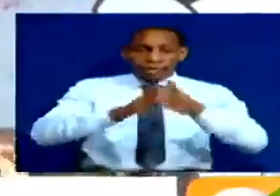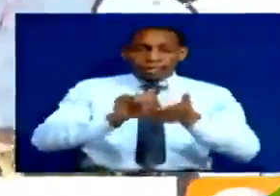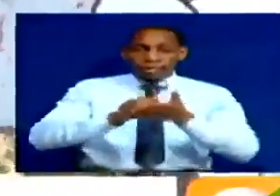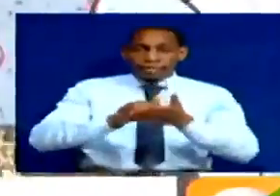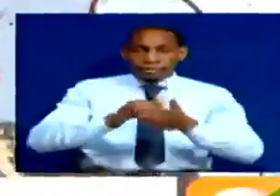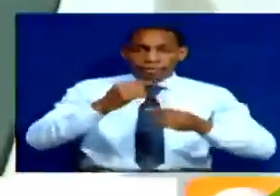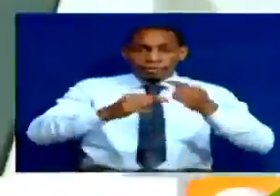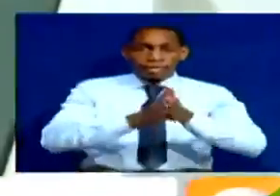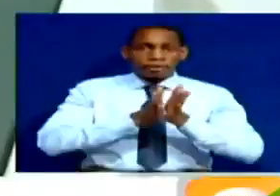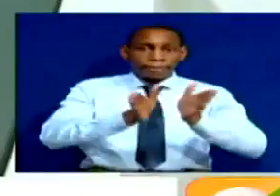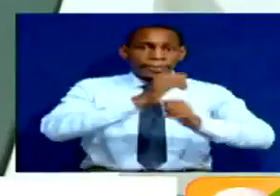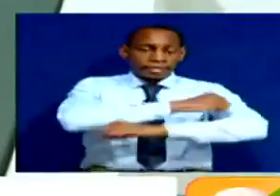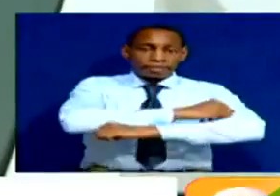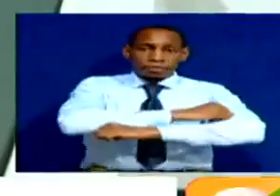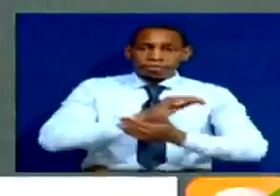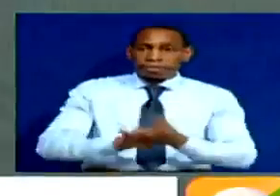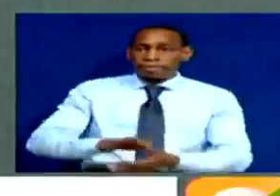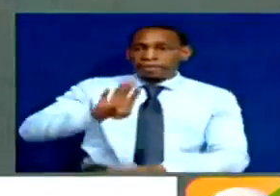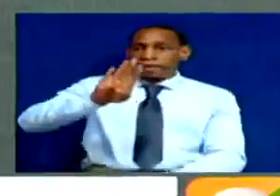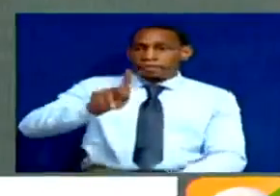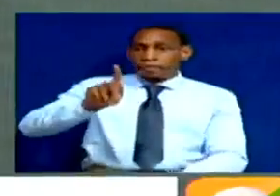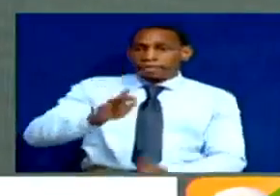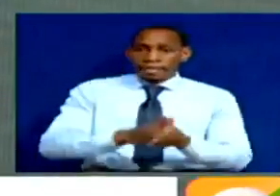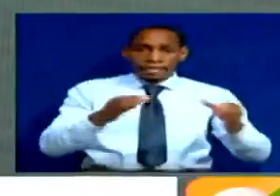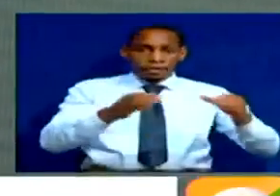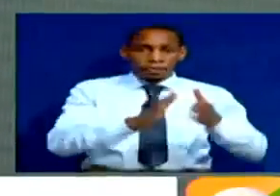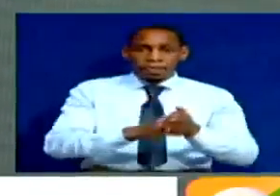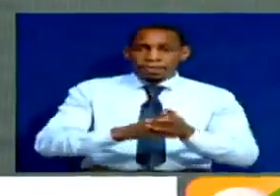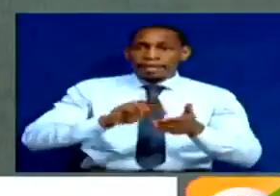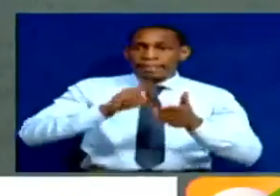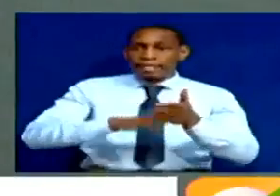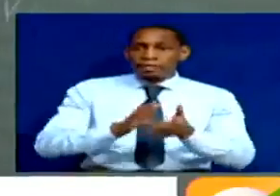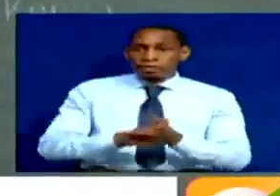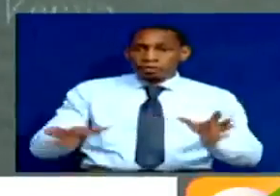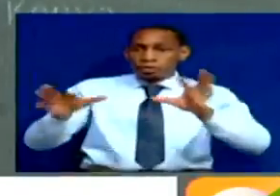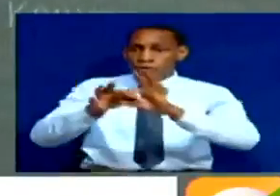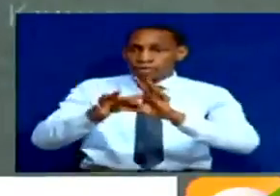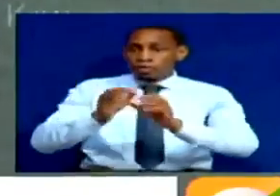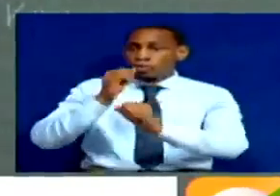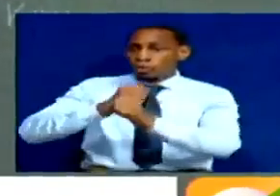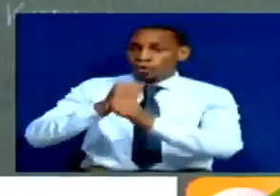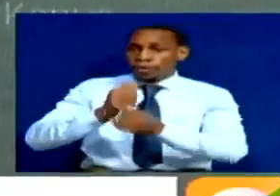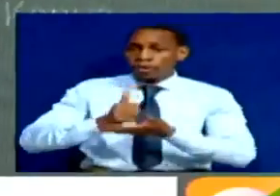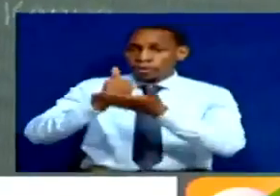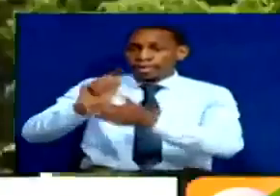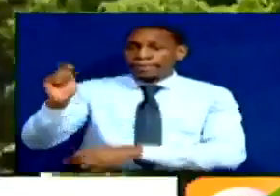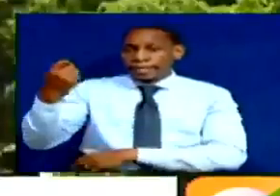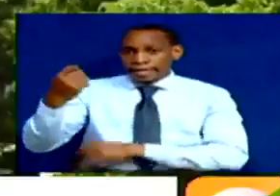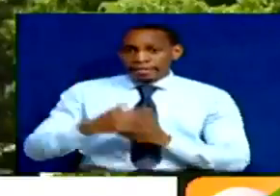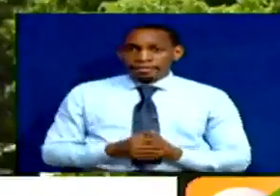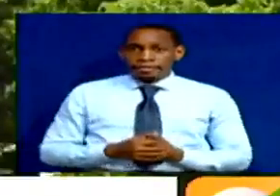in public schools. 4K Club, whose acronym stands for Kuungana, Kufanya, Kusaidia